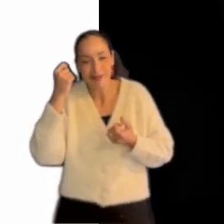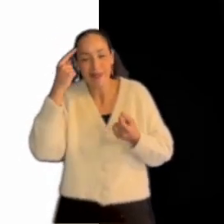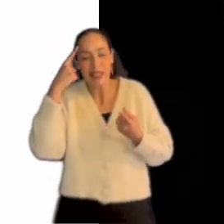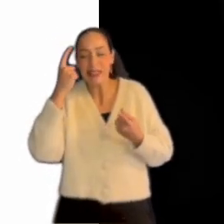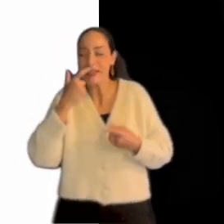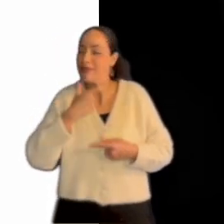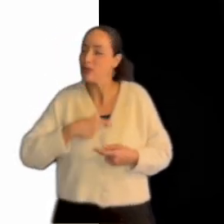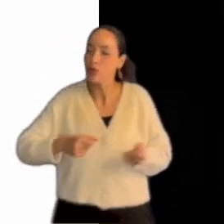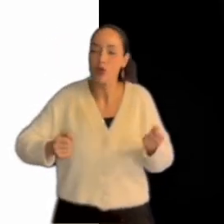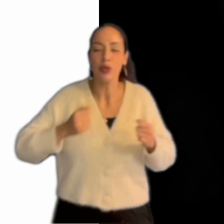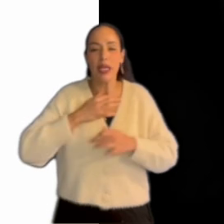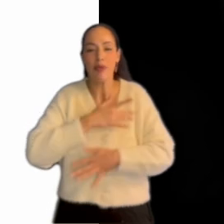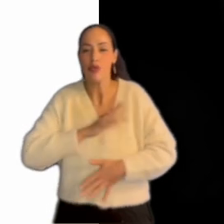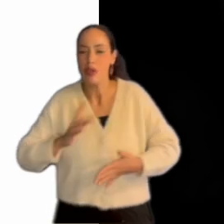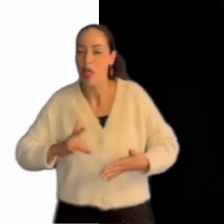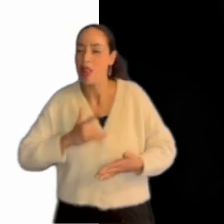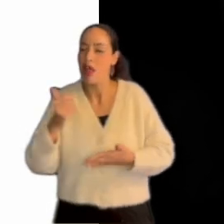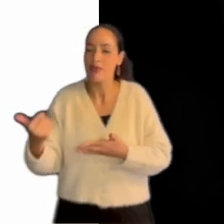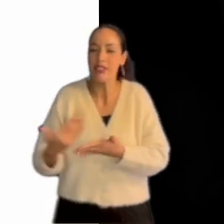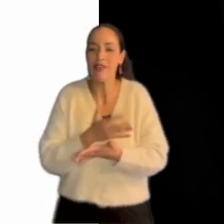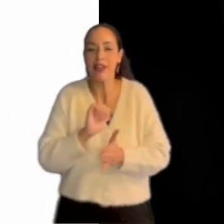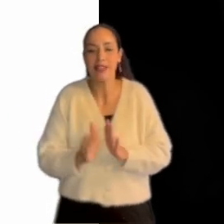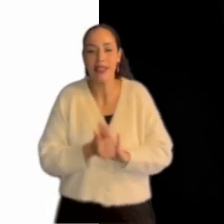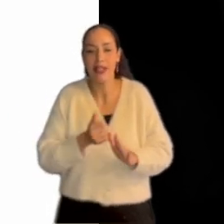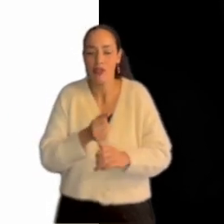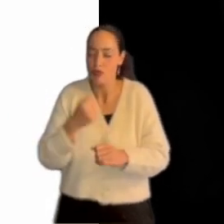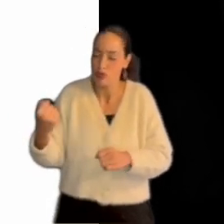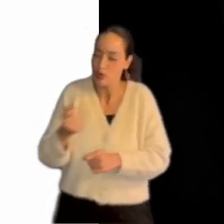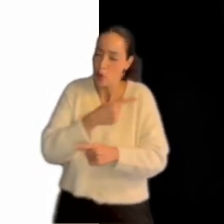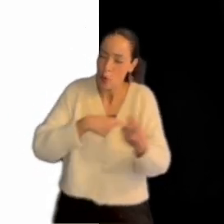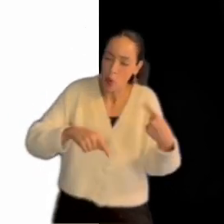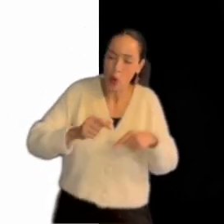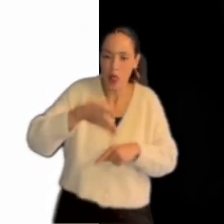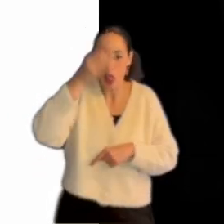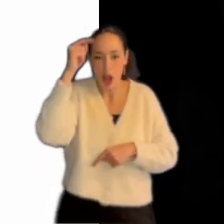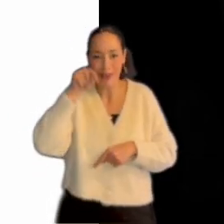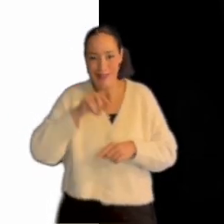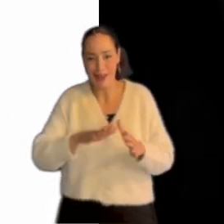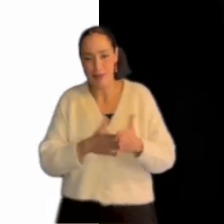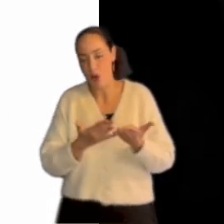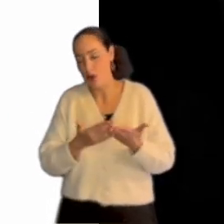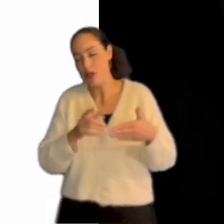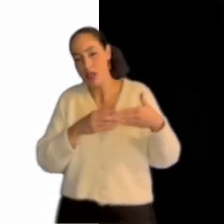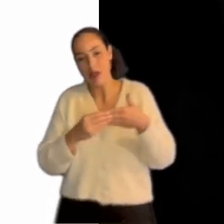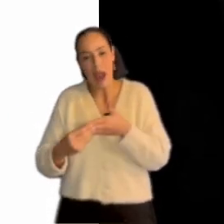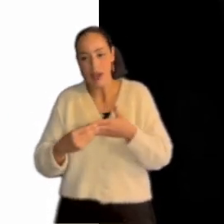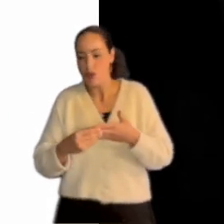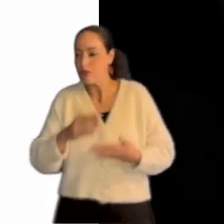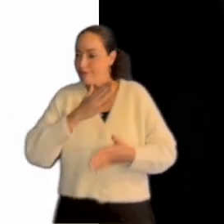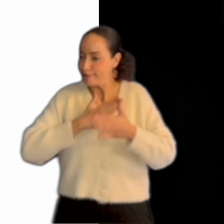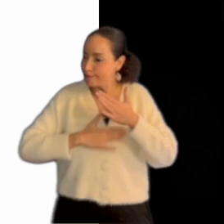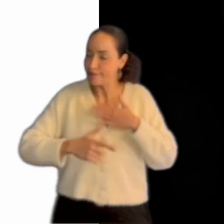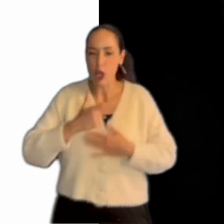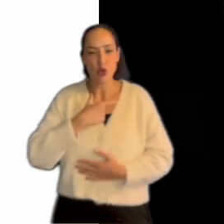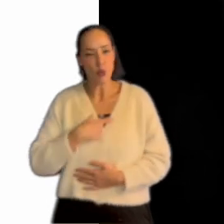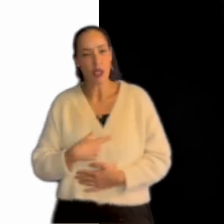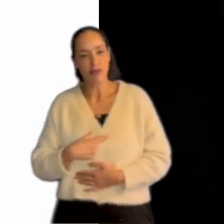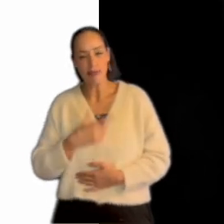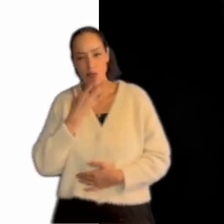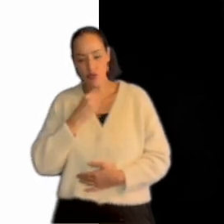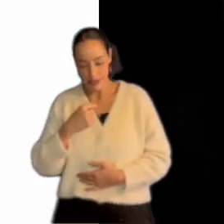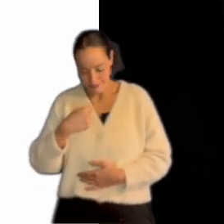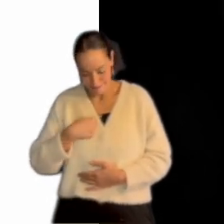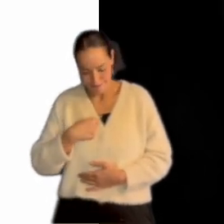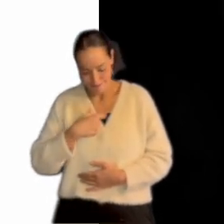quite simply a guide to both being human, but also using our humanity for connection. I've since gone on to read all of Brené Brown's